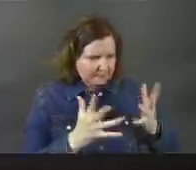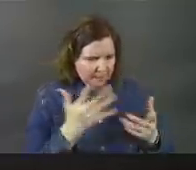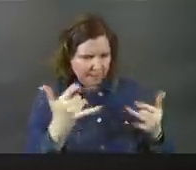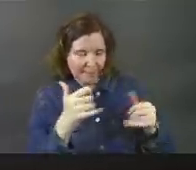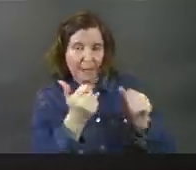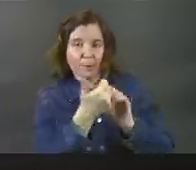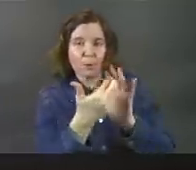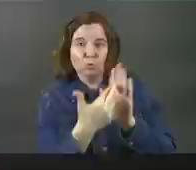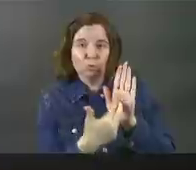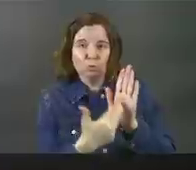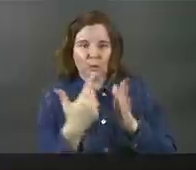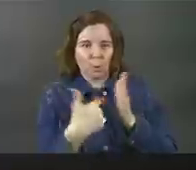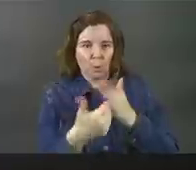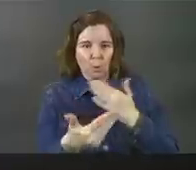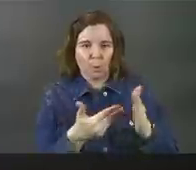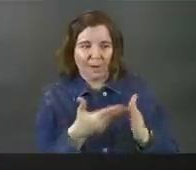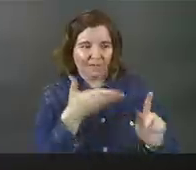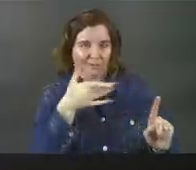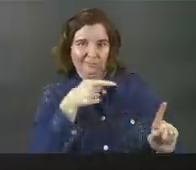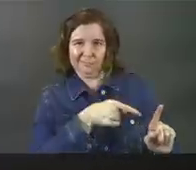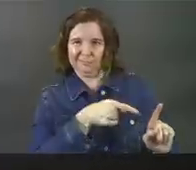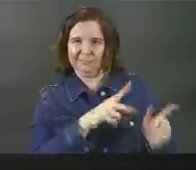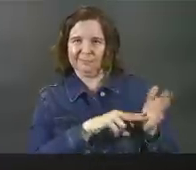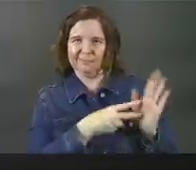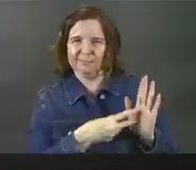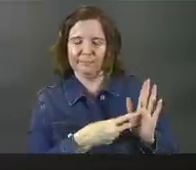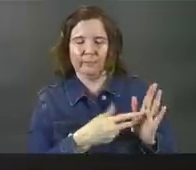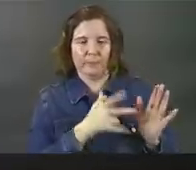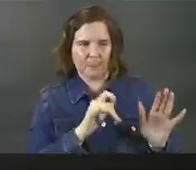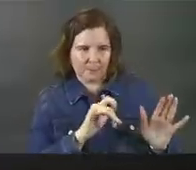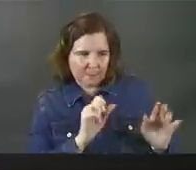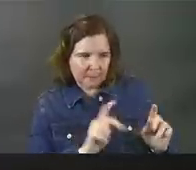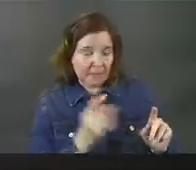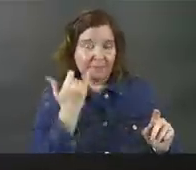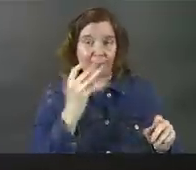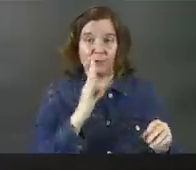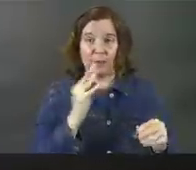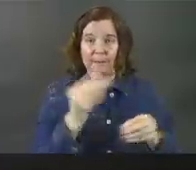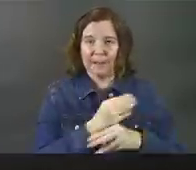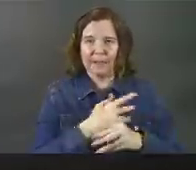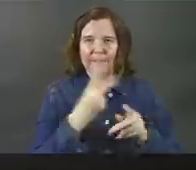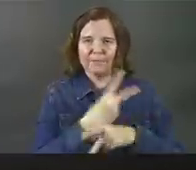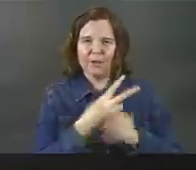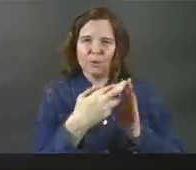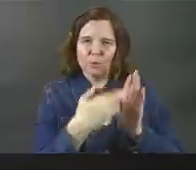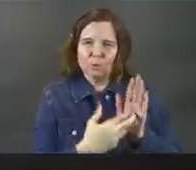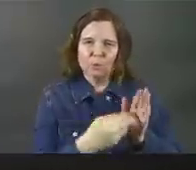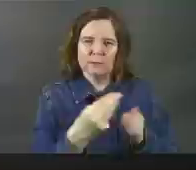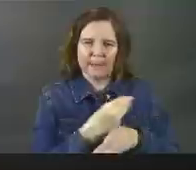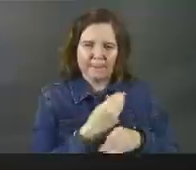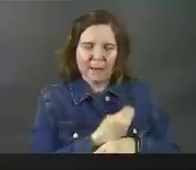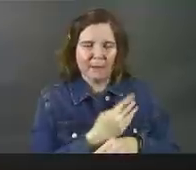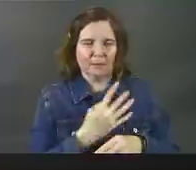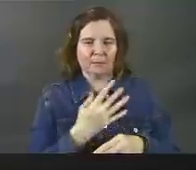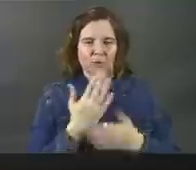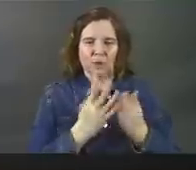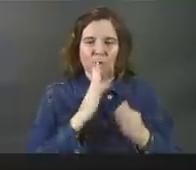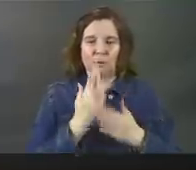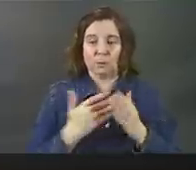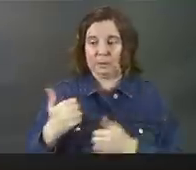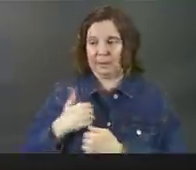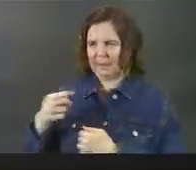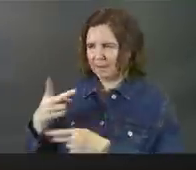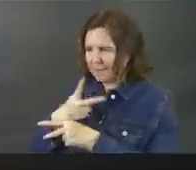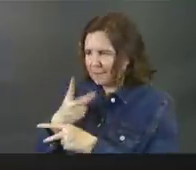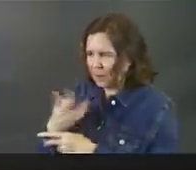play by the rules of whatever it is. Okay, if I'm going to talk about math, let me figure out the rules of math are. If I'm going to talk to somebody who's in the